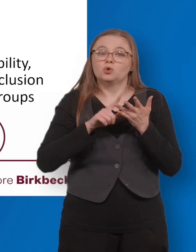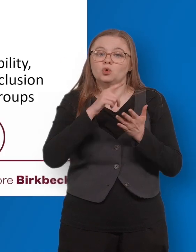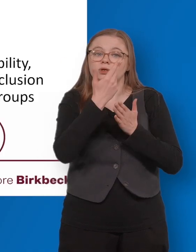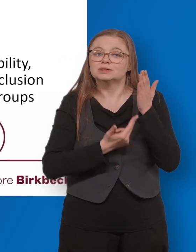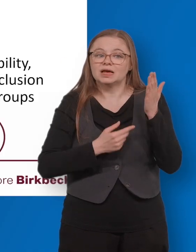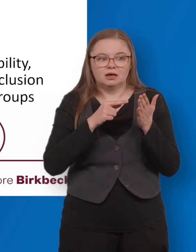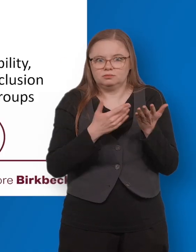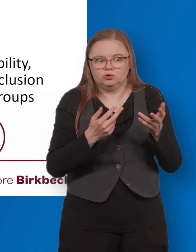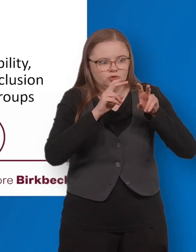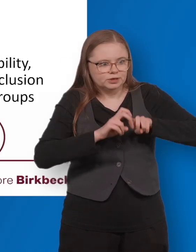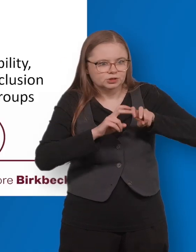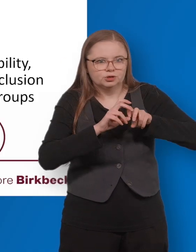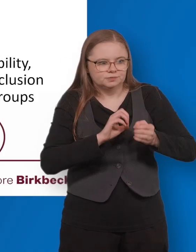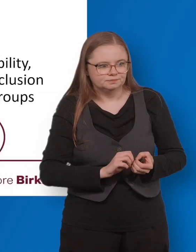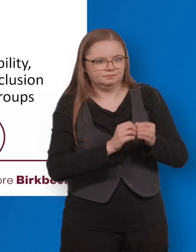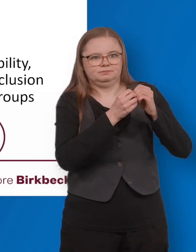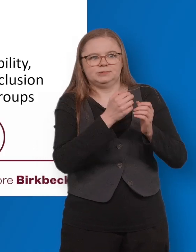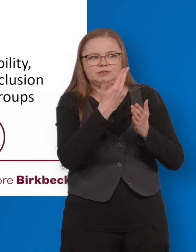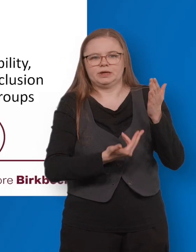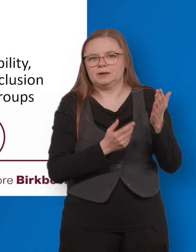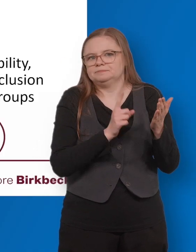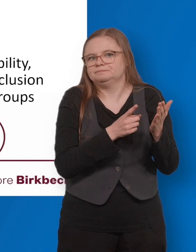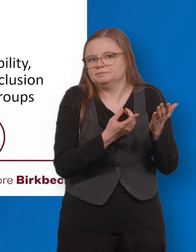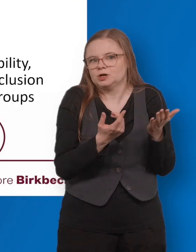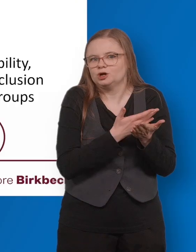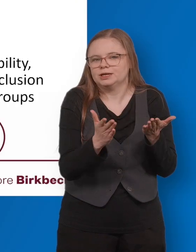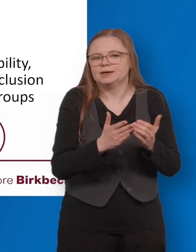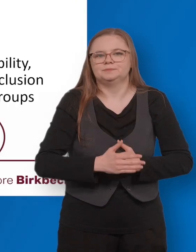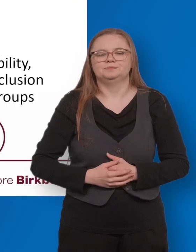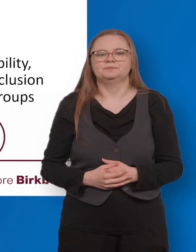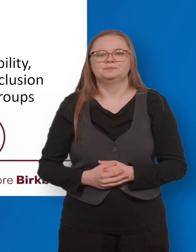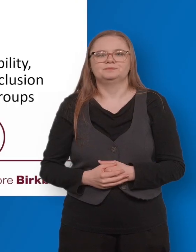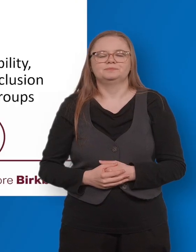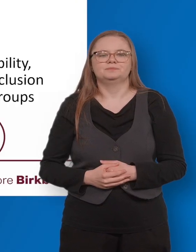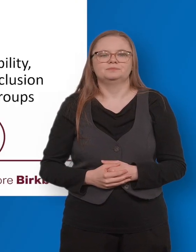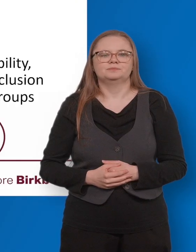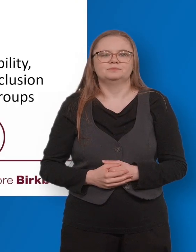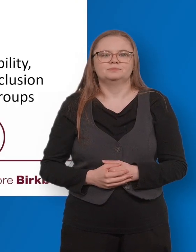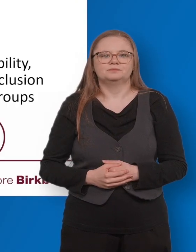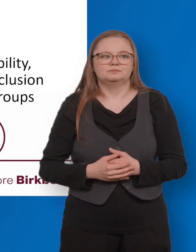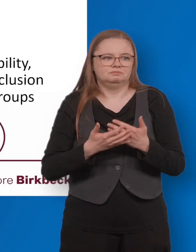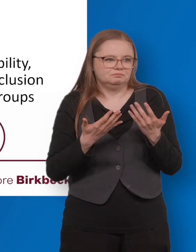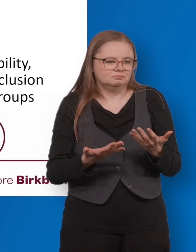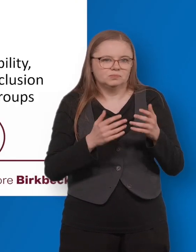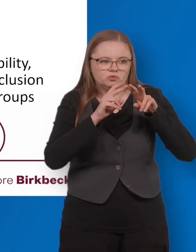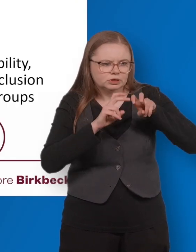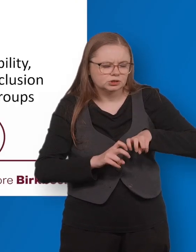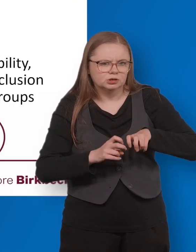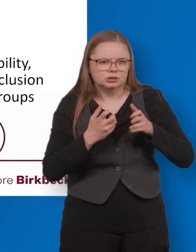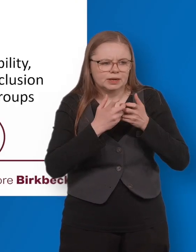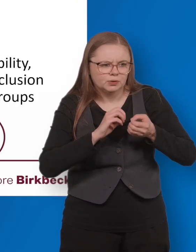designing research, you can probably tell it's about what it says on the tin. It's about the design of research, taking